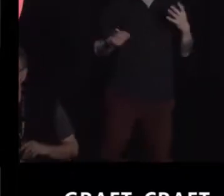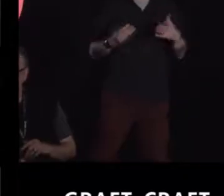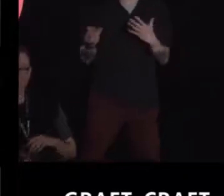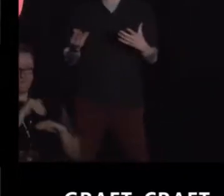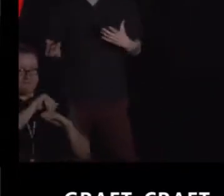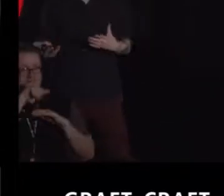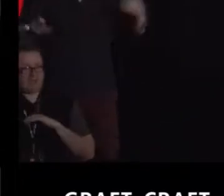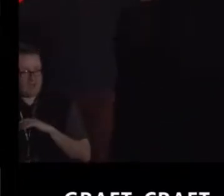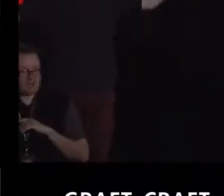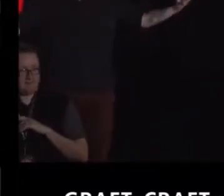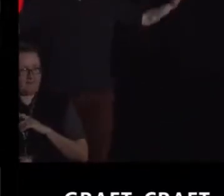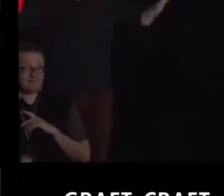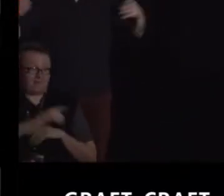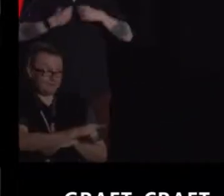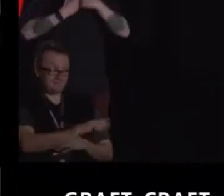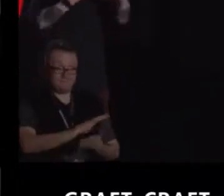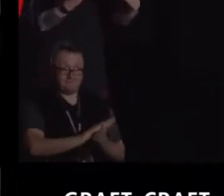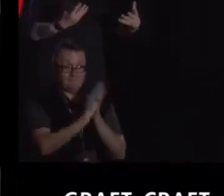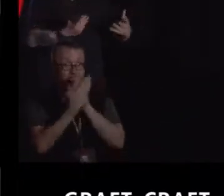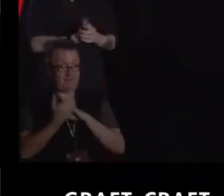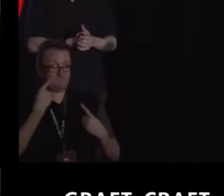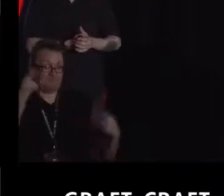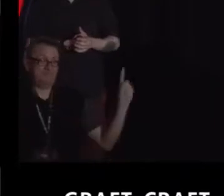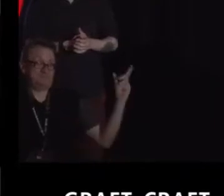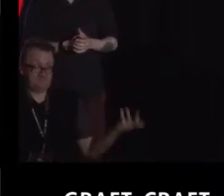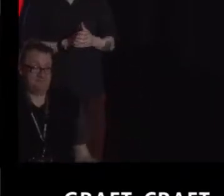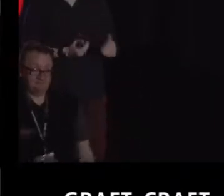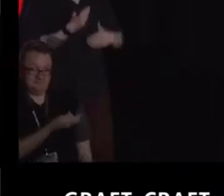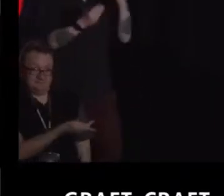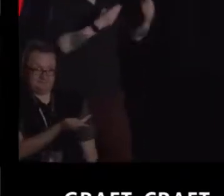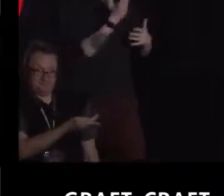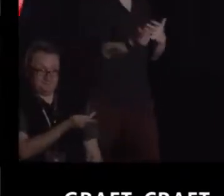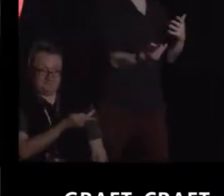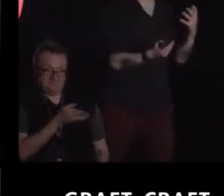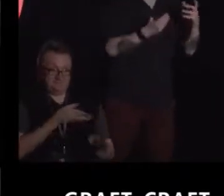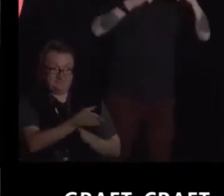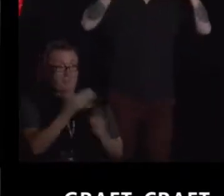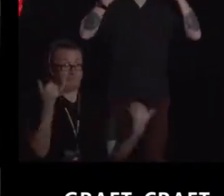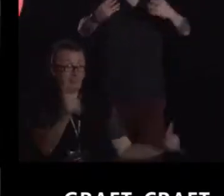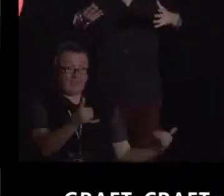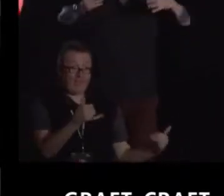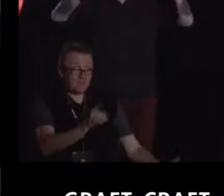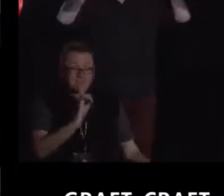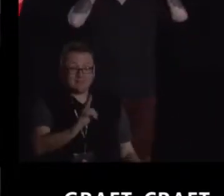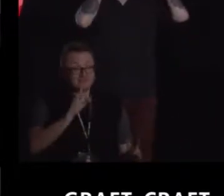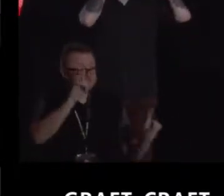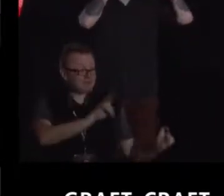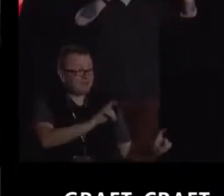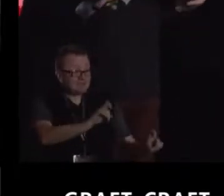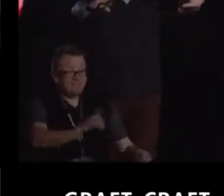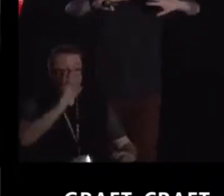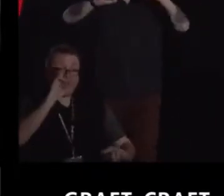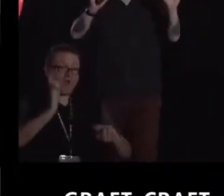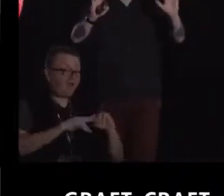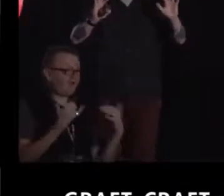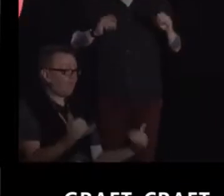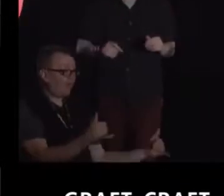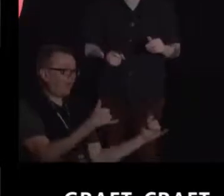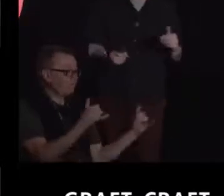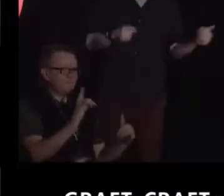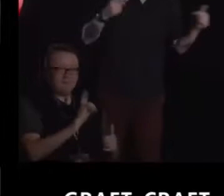So they sent them their animations, and so then they got a career as proper professional animators, because they were just playing, they were just experimenting and just